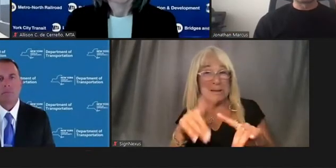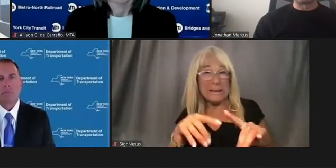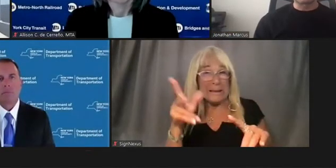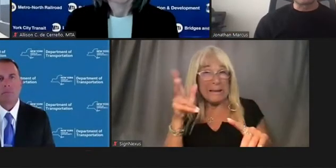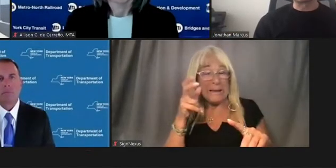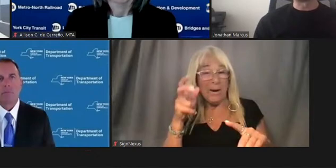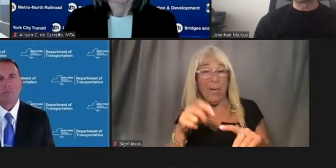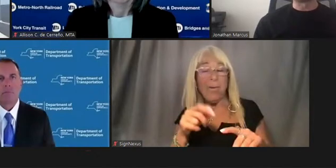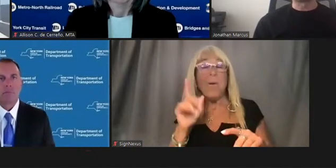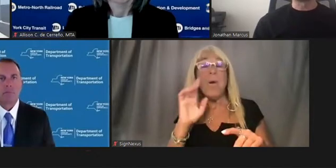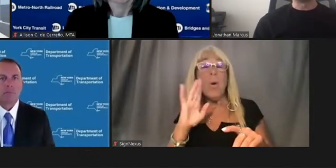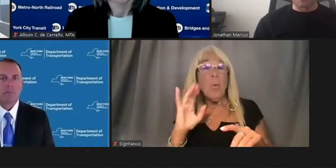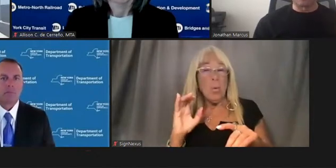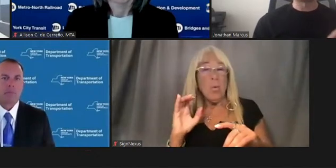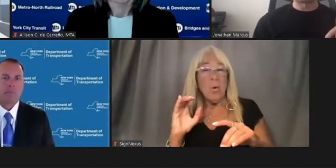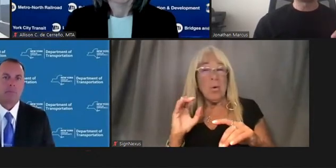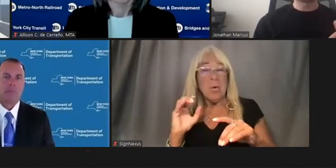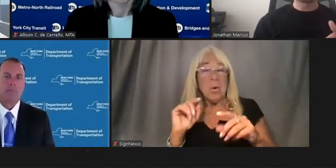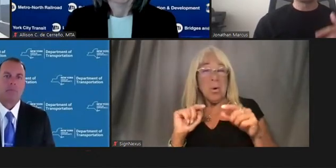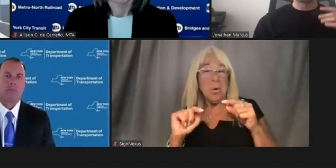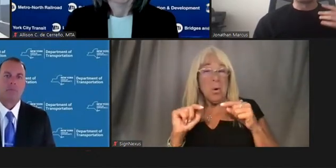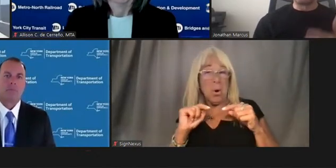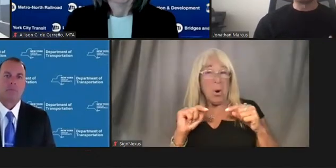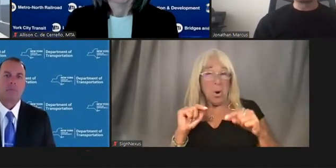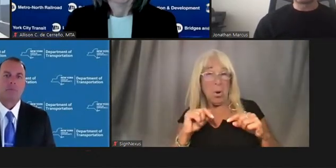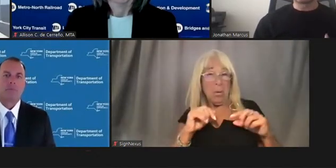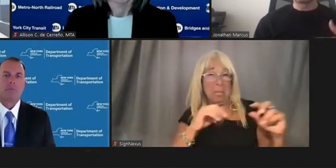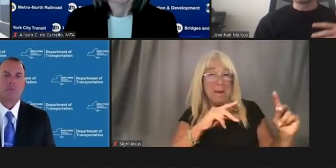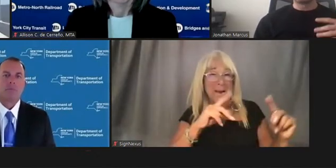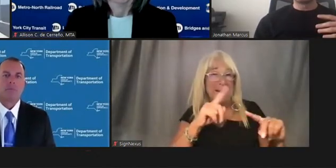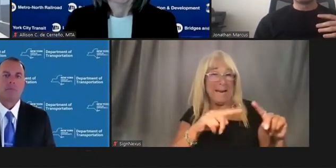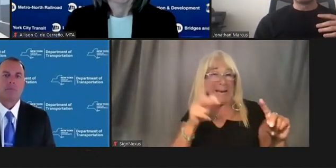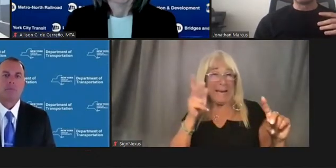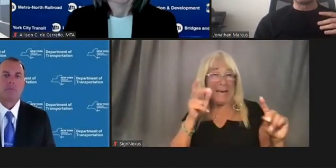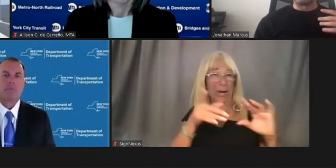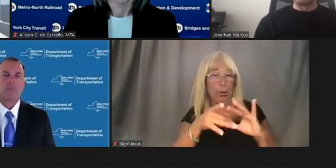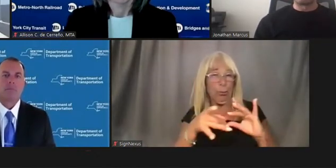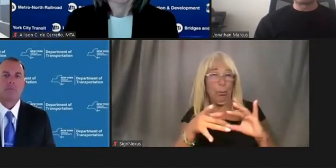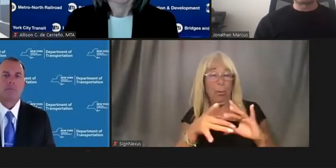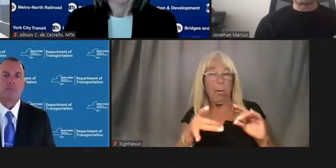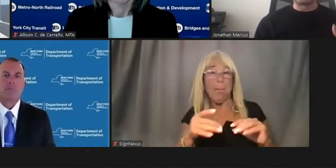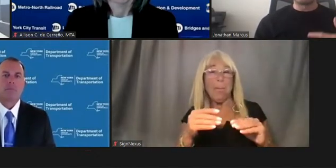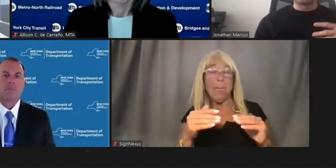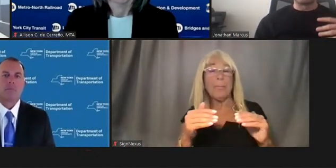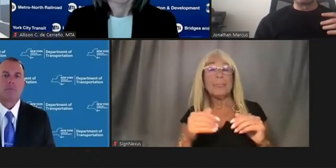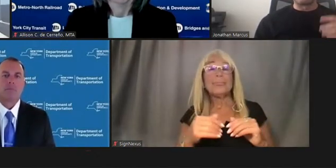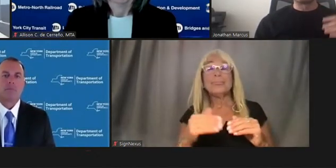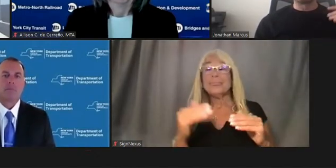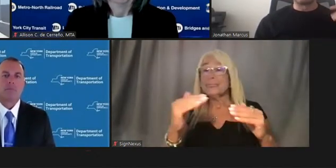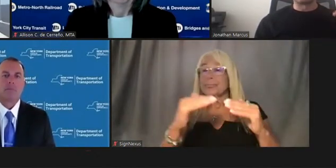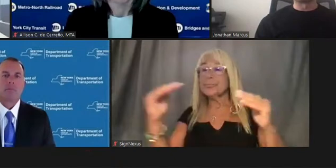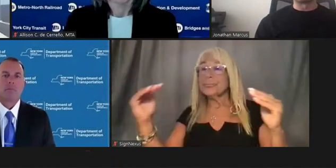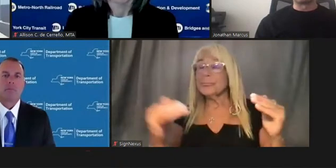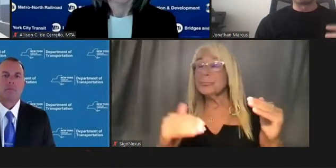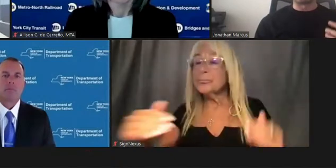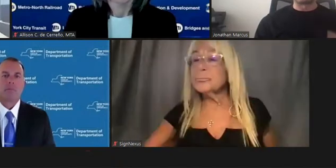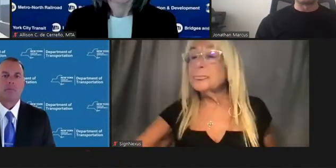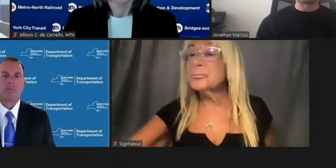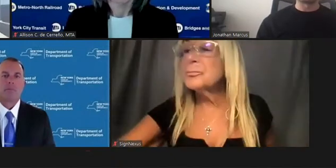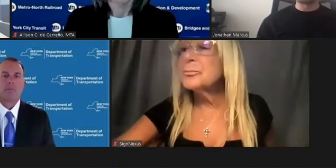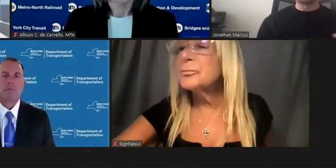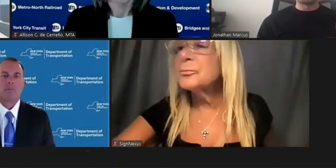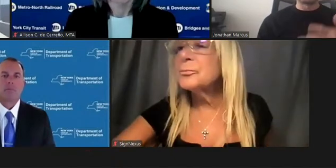we'll have to come back to you because we can't hear your remarks our next speaker is